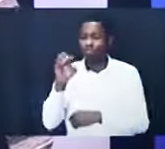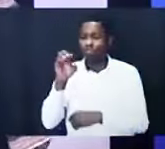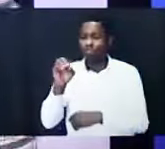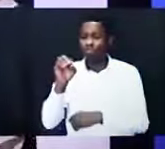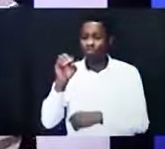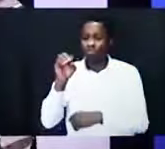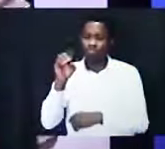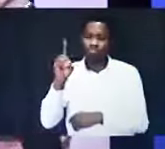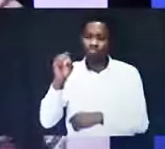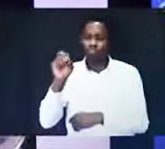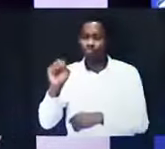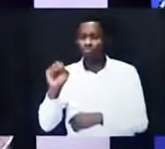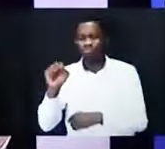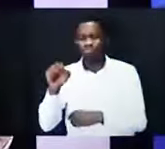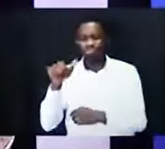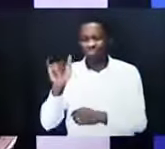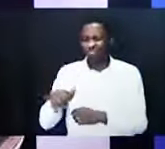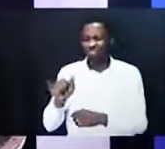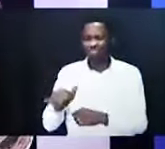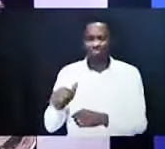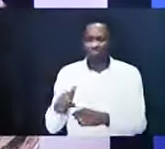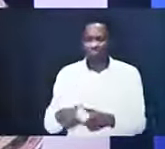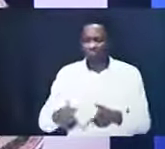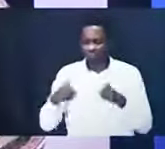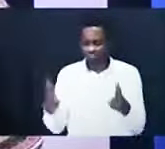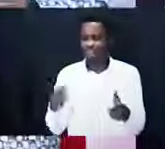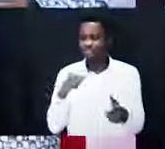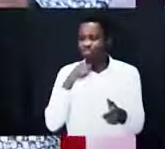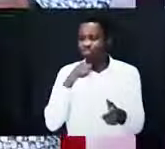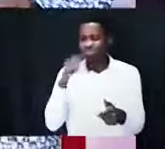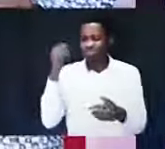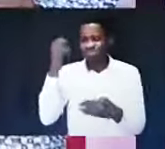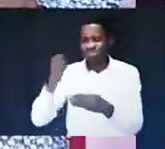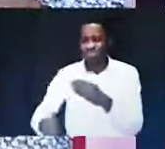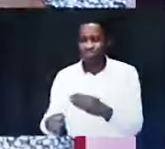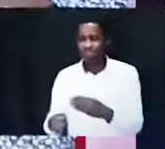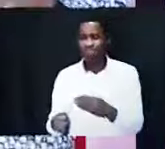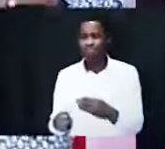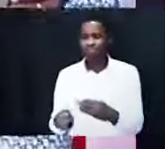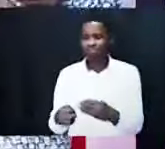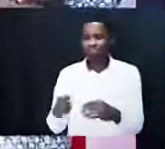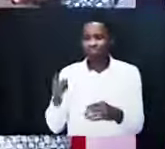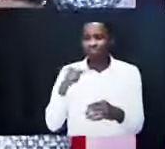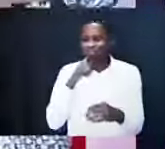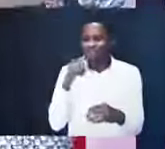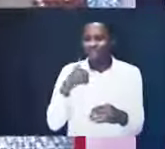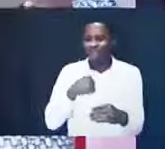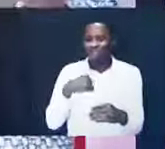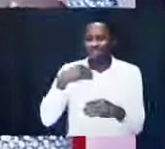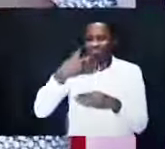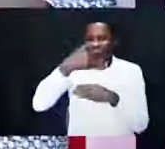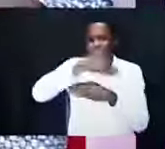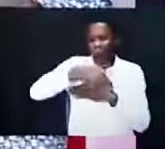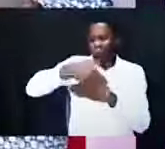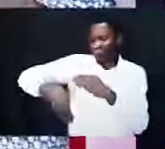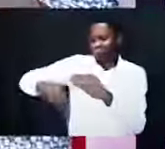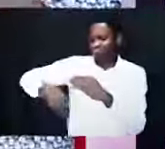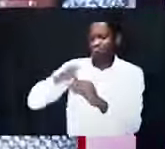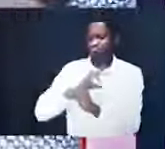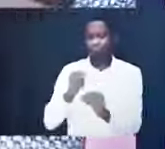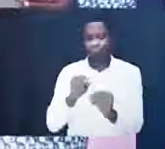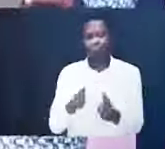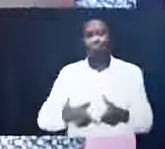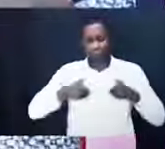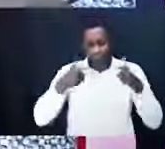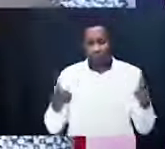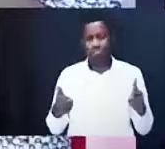matchless. That it is boundless. Yeah, you can. It is boundless grace. Bountiful